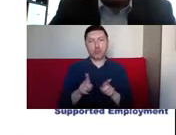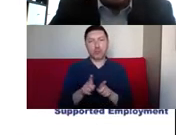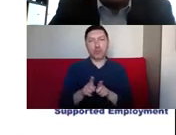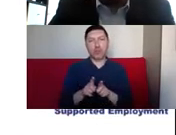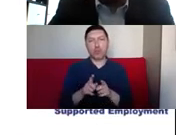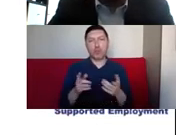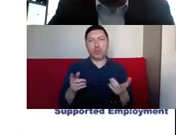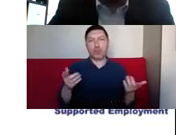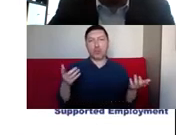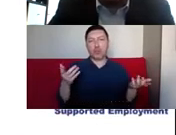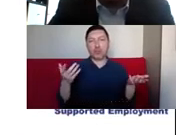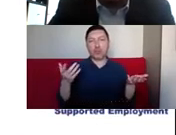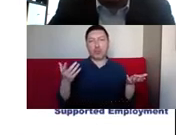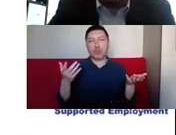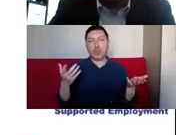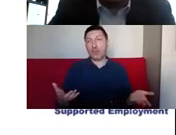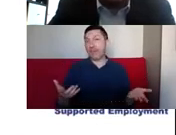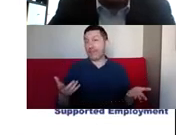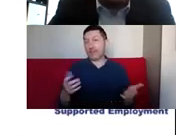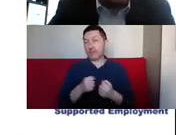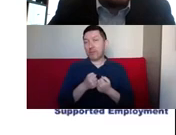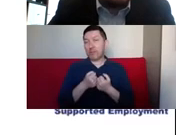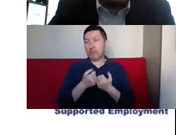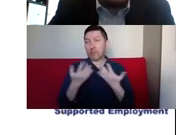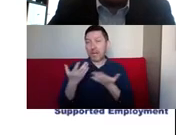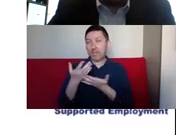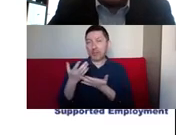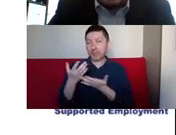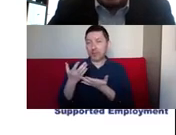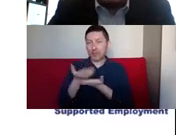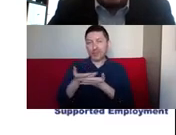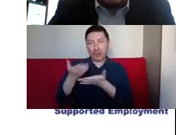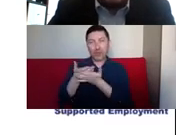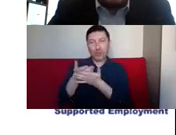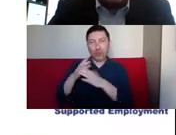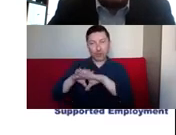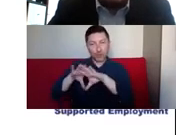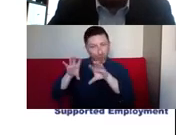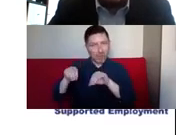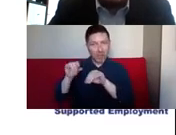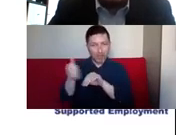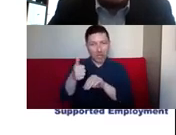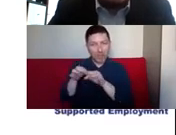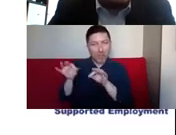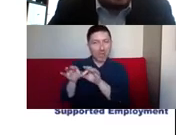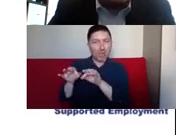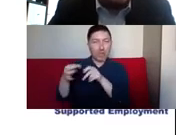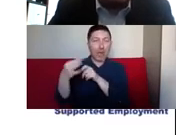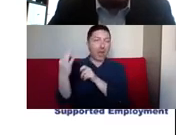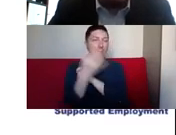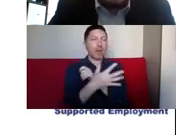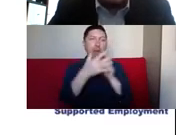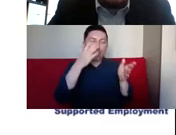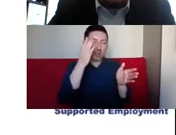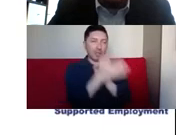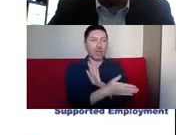a major role in the success of supported employment services. And last but not least, and most important in my point of view,